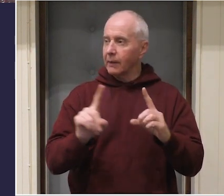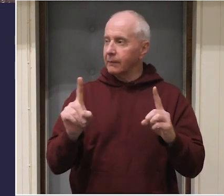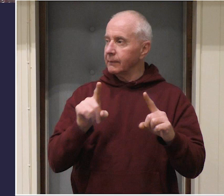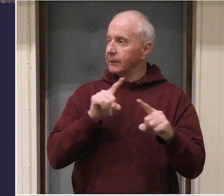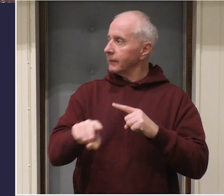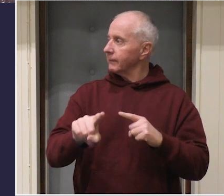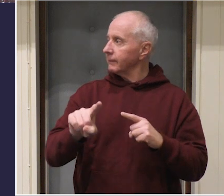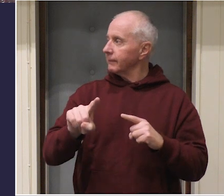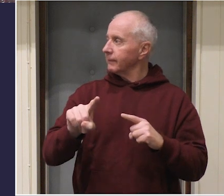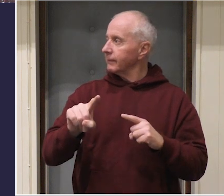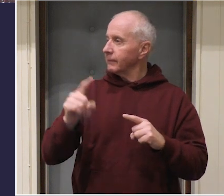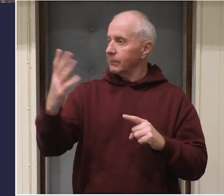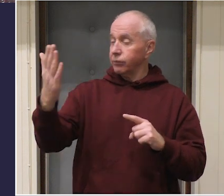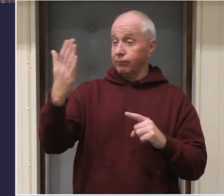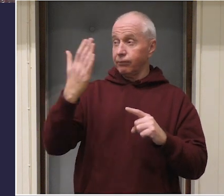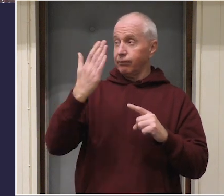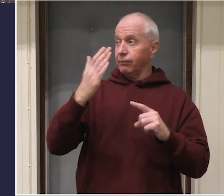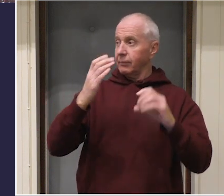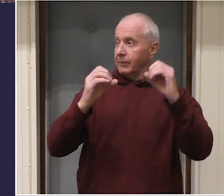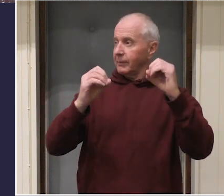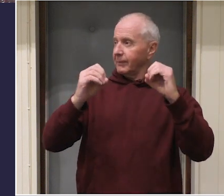It's close. How close? Very.